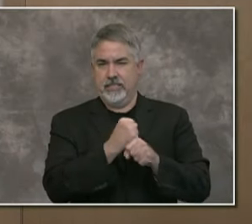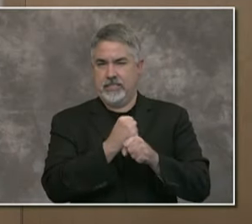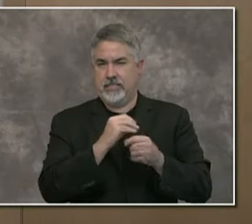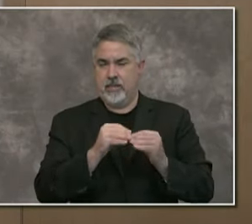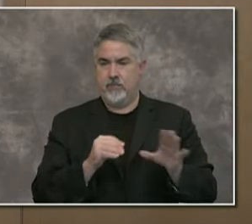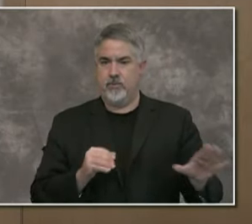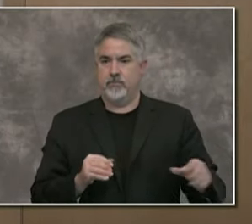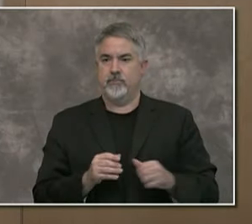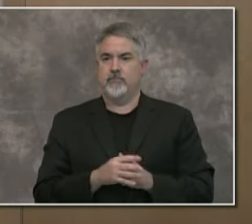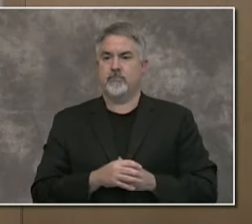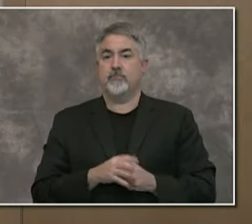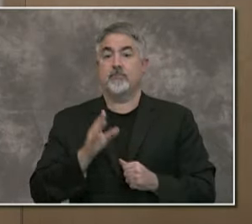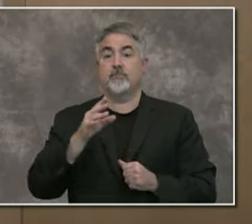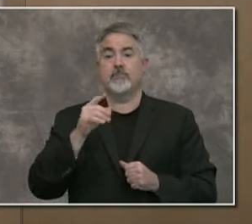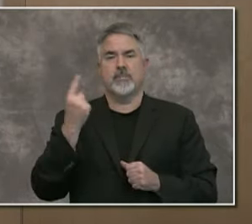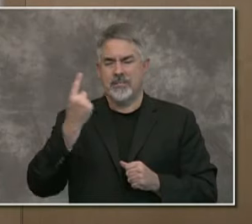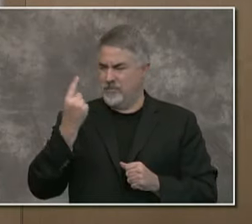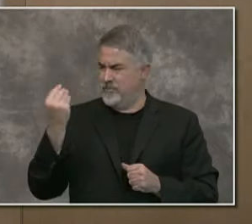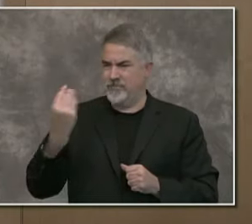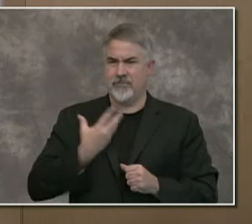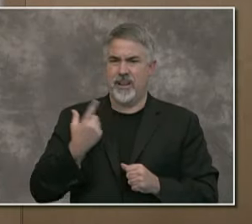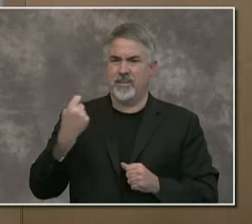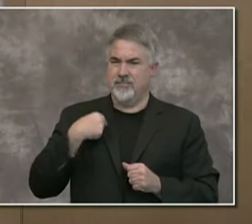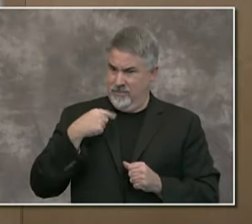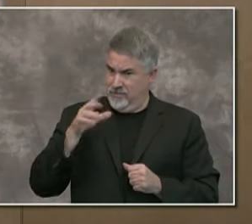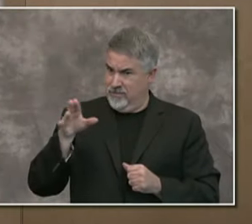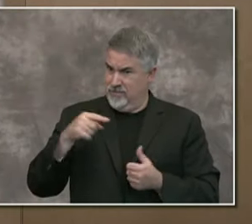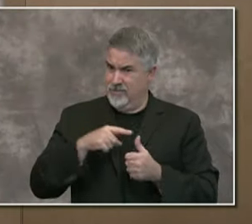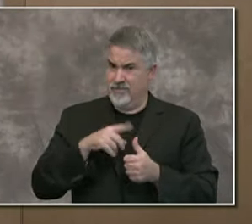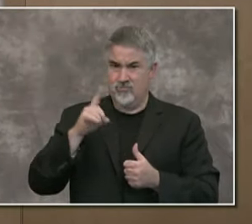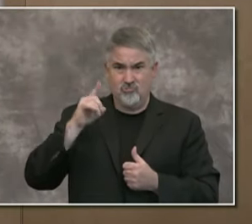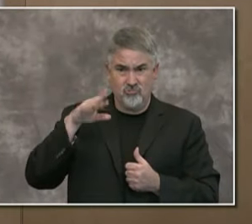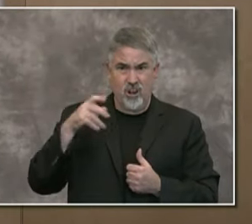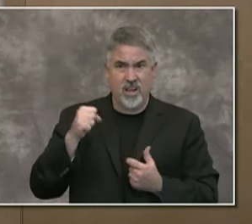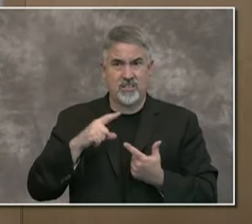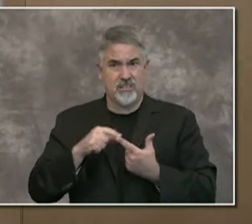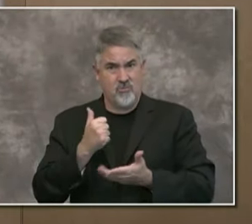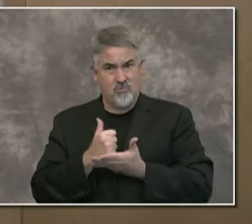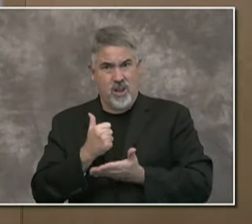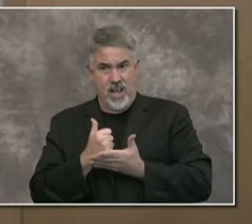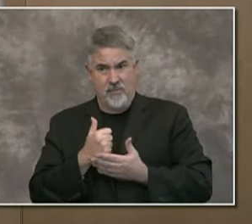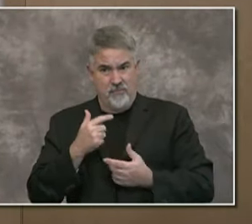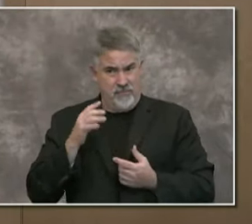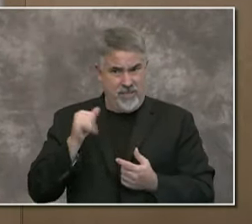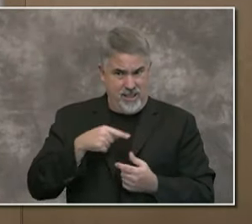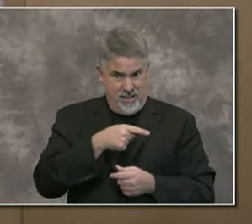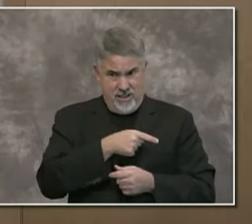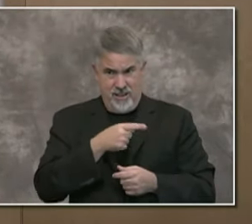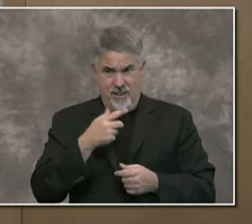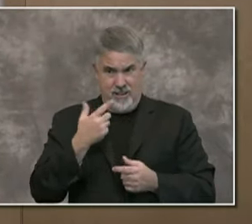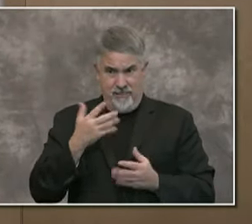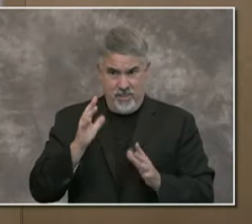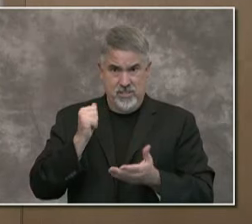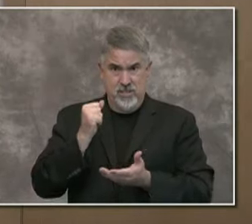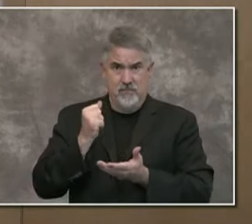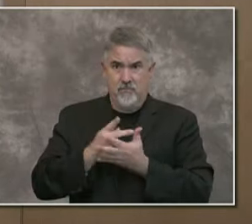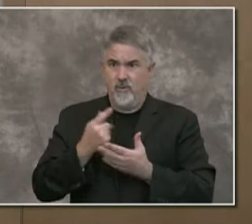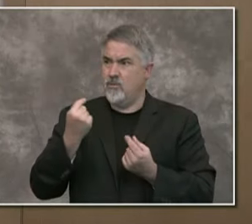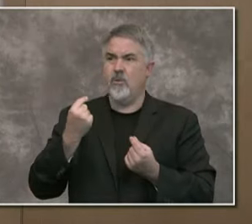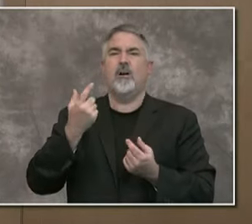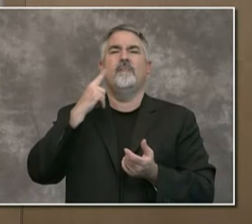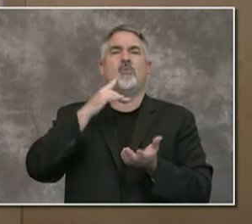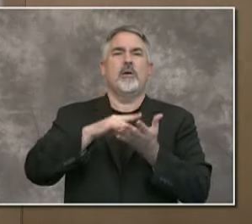yesterday, currently there are no drugs or therapy that are FDA approved for the treatment